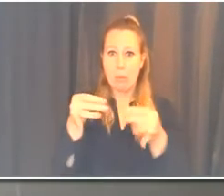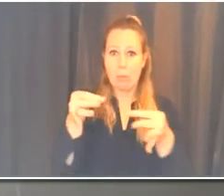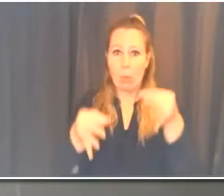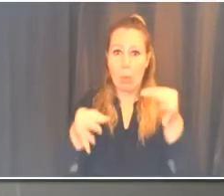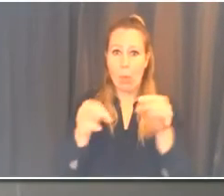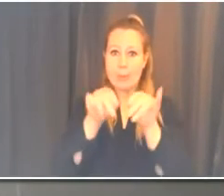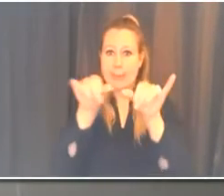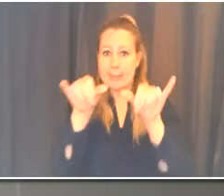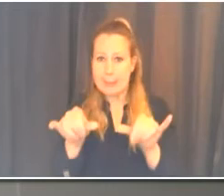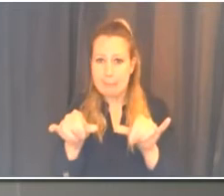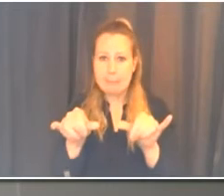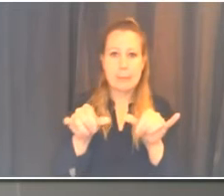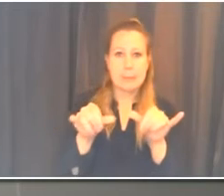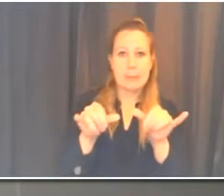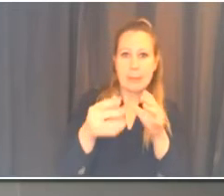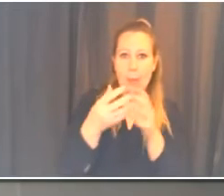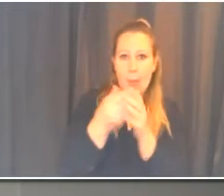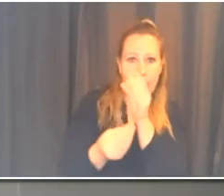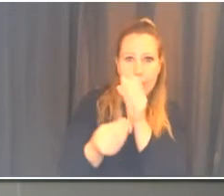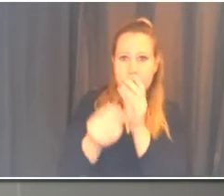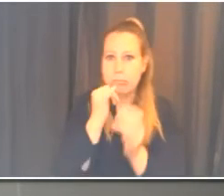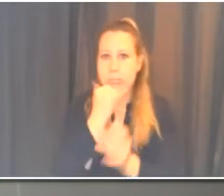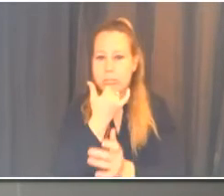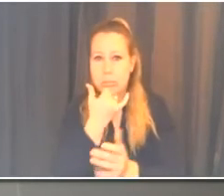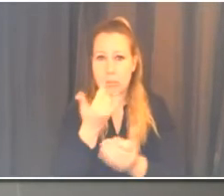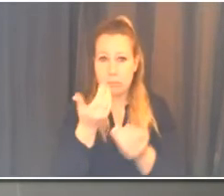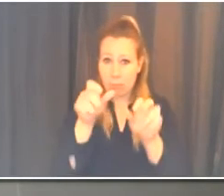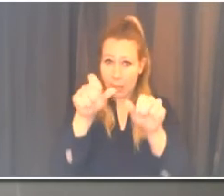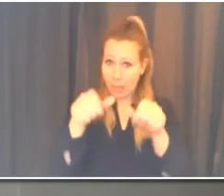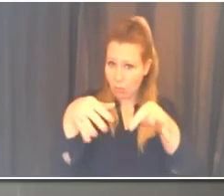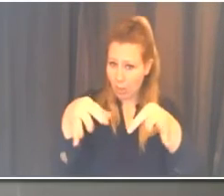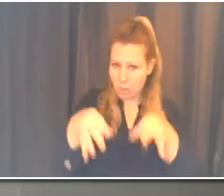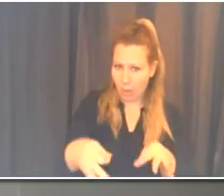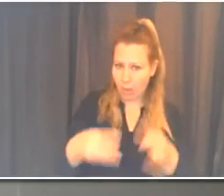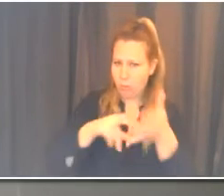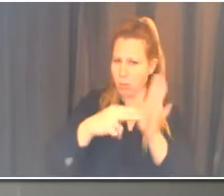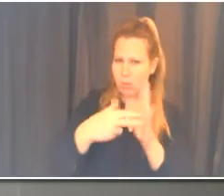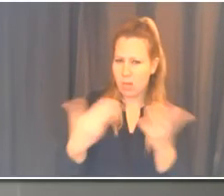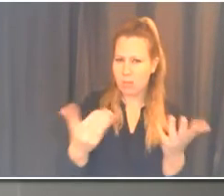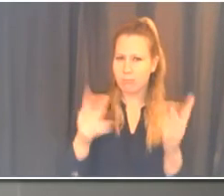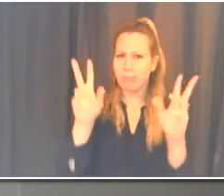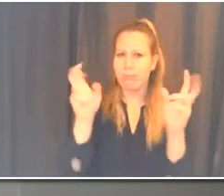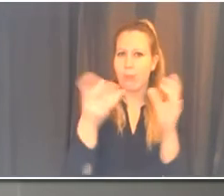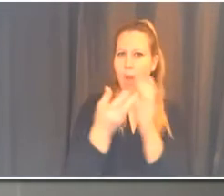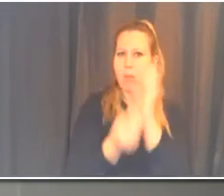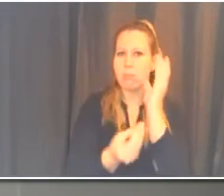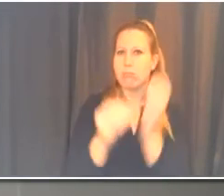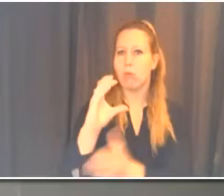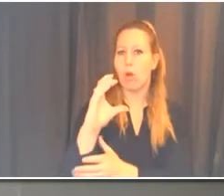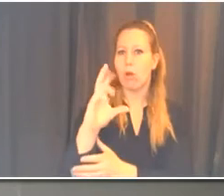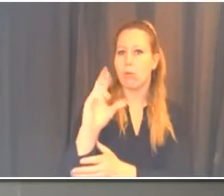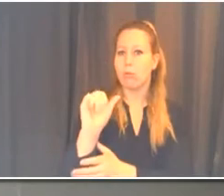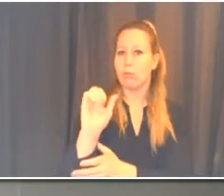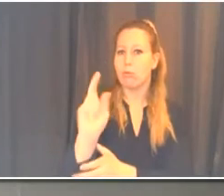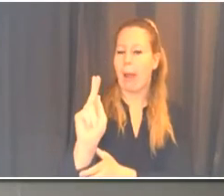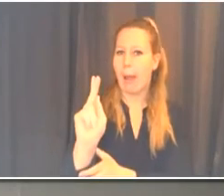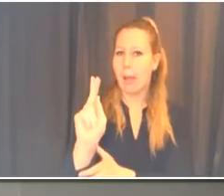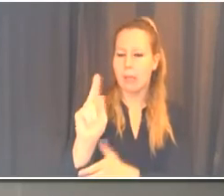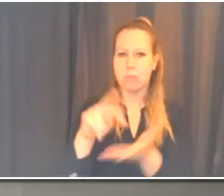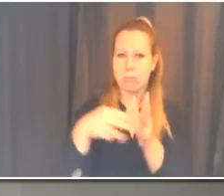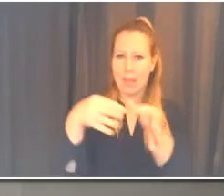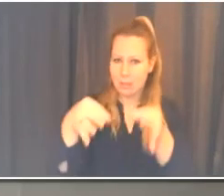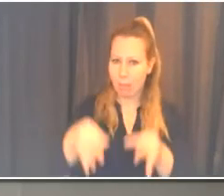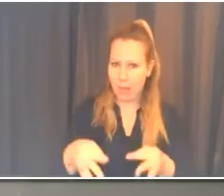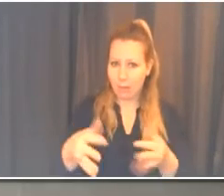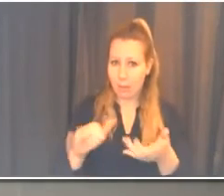a a deficit of available attorneys for litigant in the civil court so that's just not number one uh and the council goes a long way to making